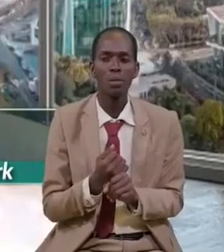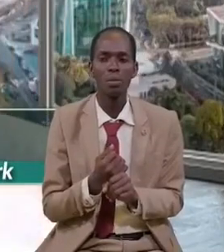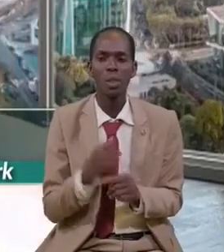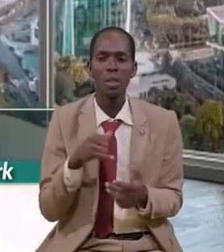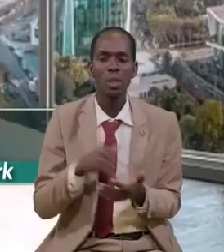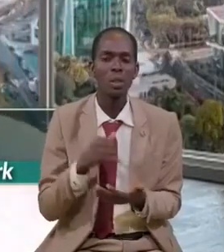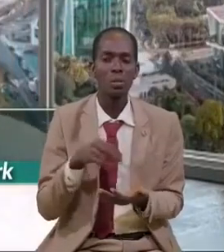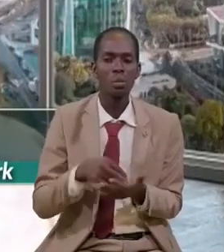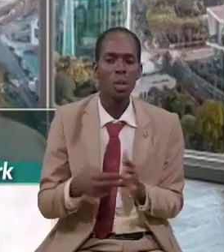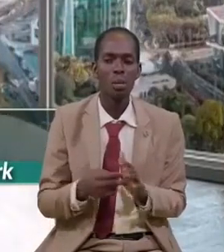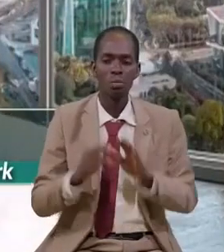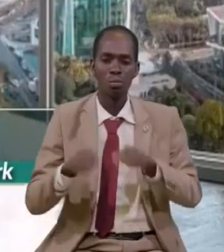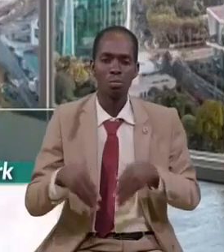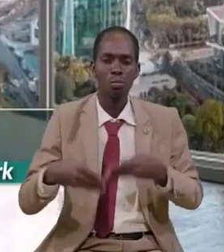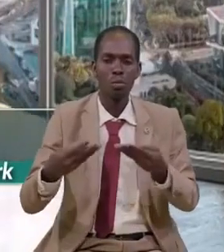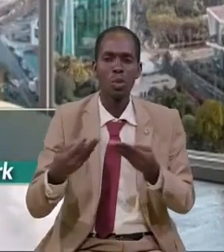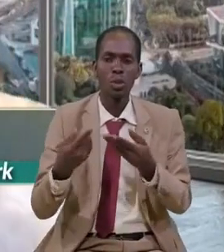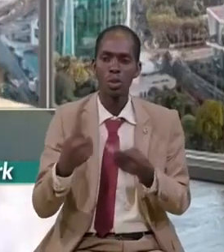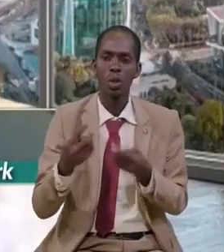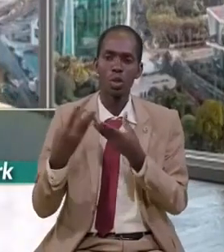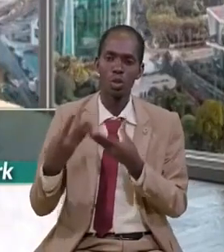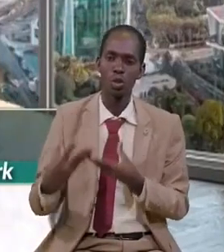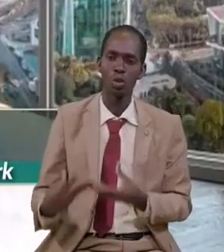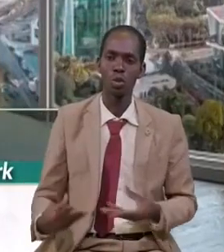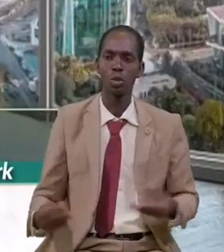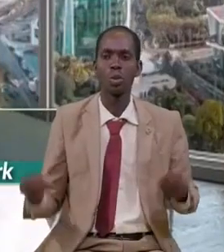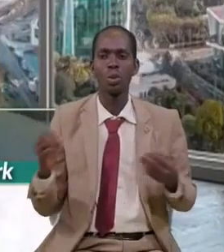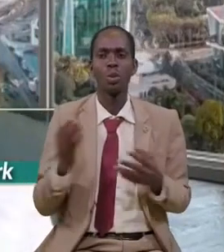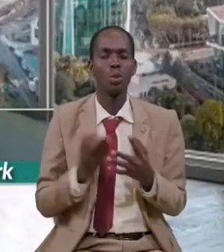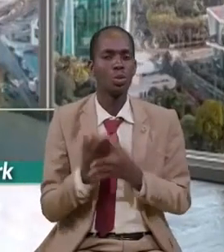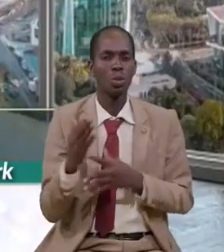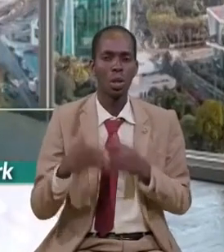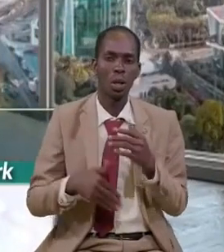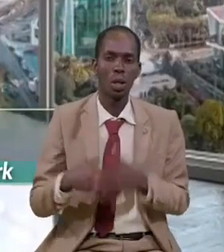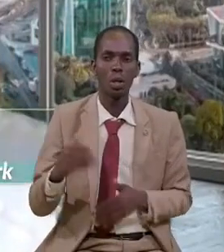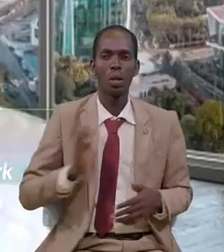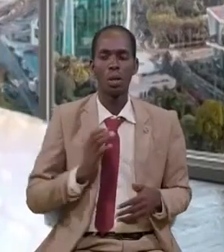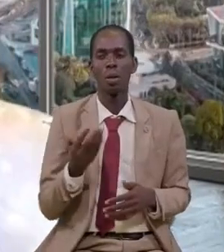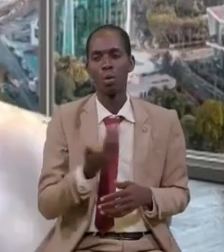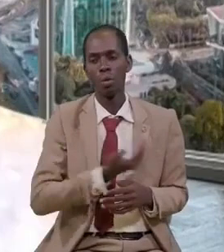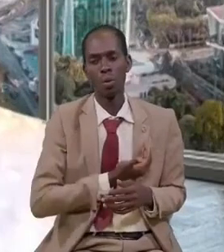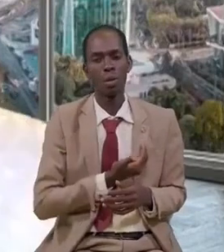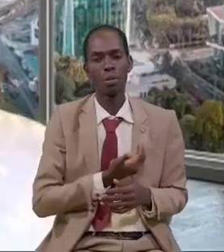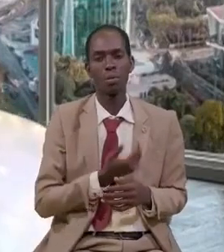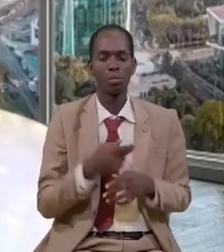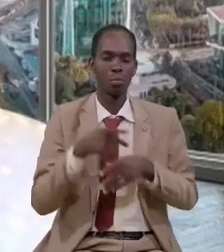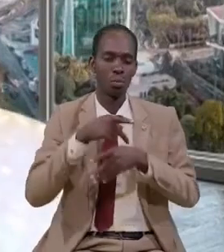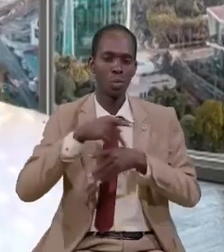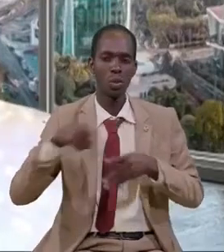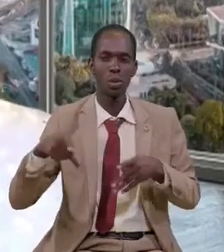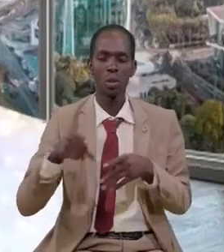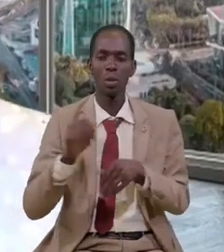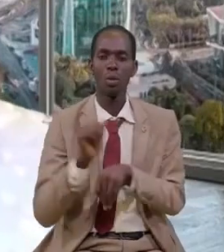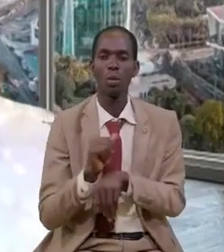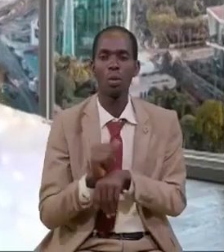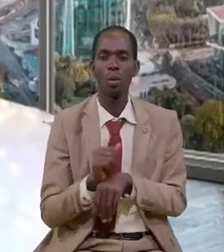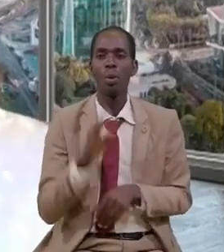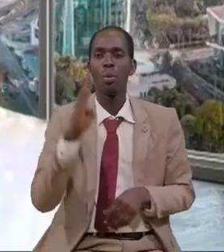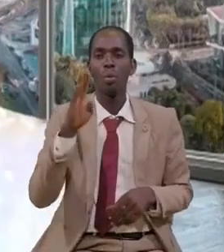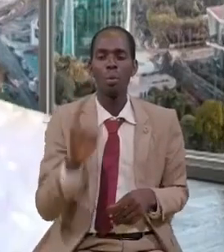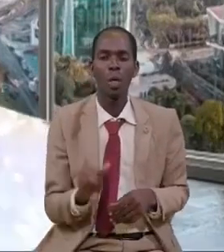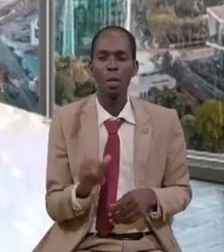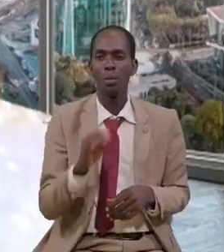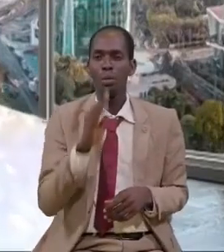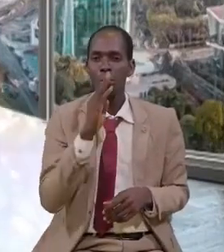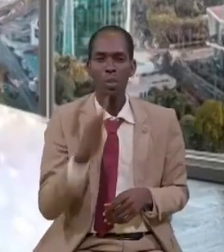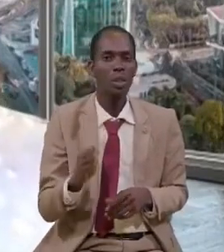providing a solution through our profession by virtue of being excellent, being